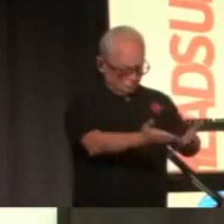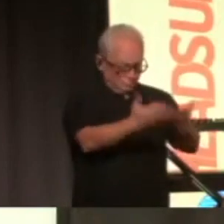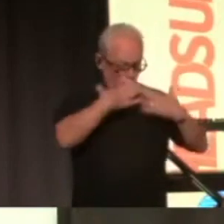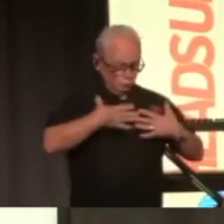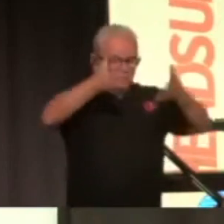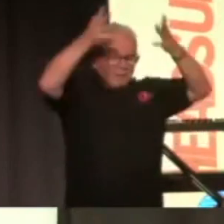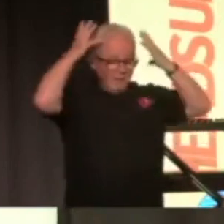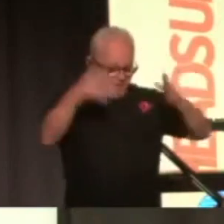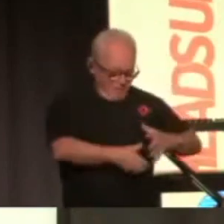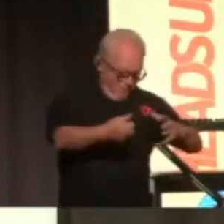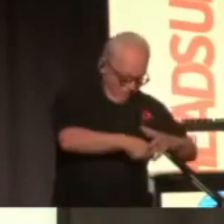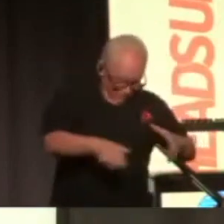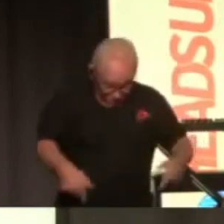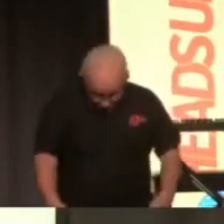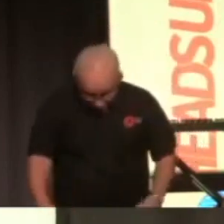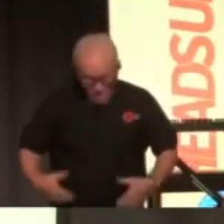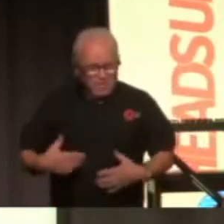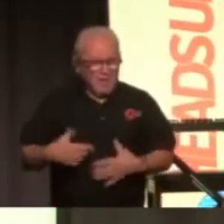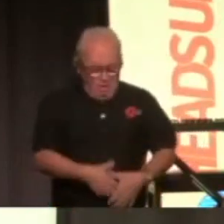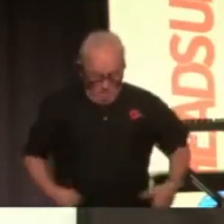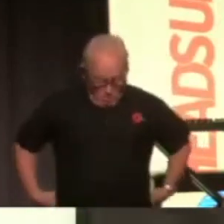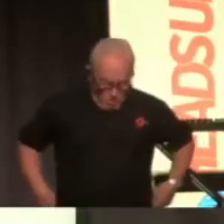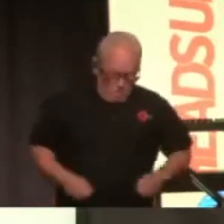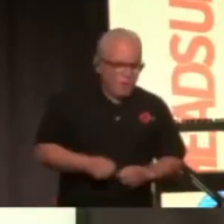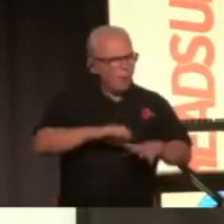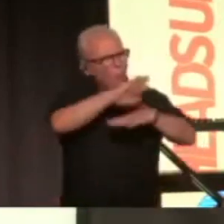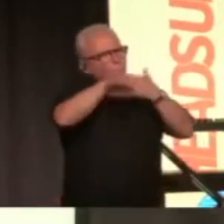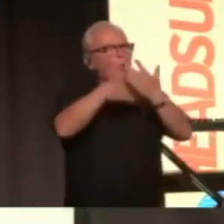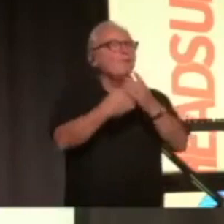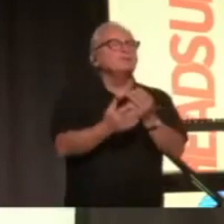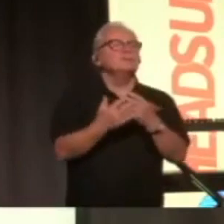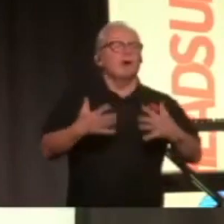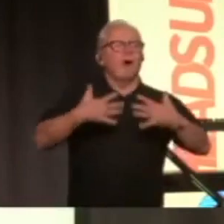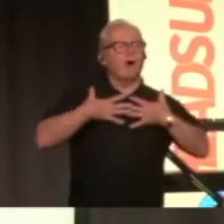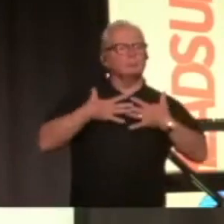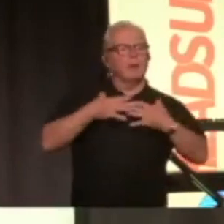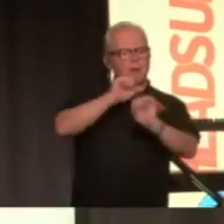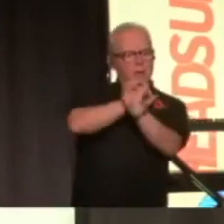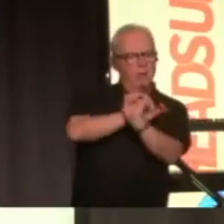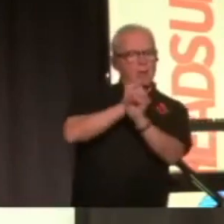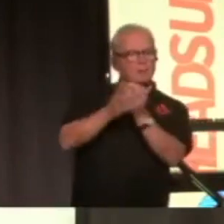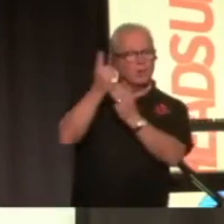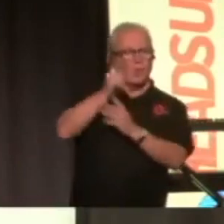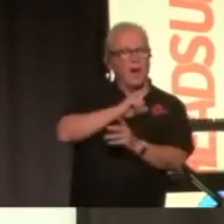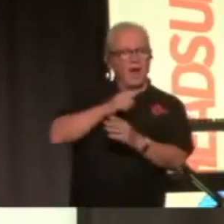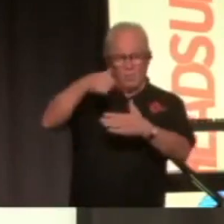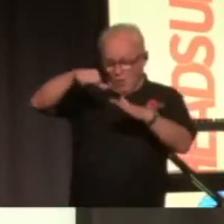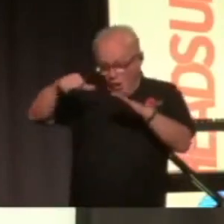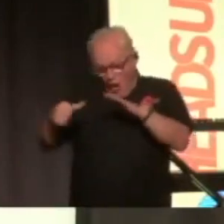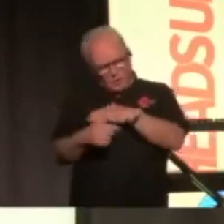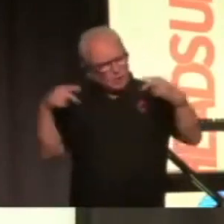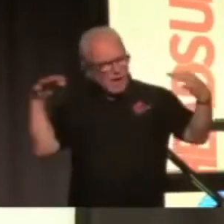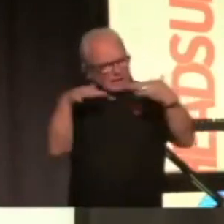times. Yeah, put on the whole armor of God. Why? Because you're under attack. You're under attack. The Bible says